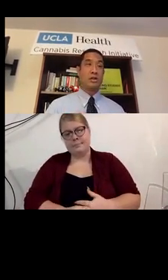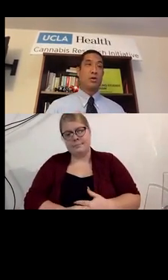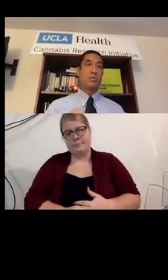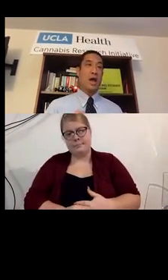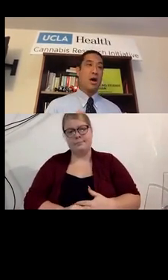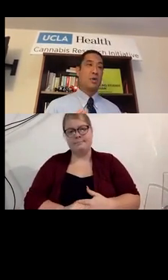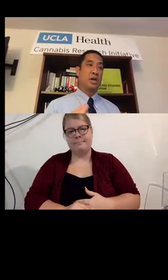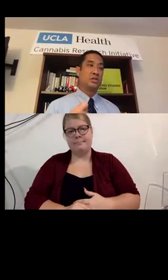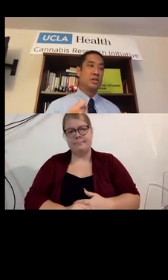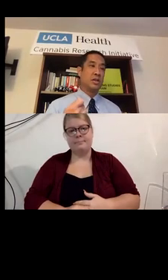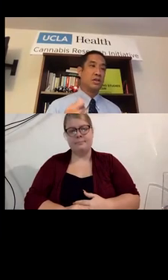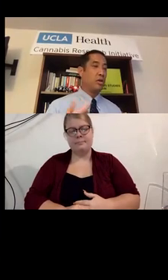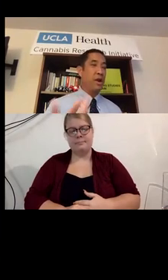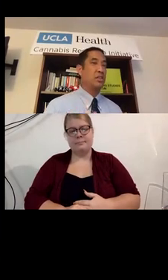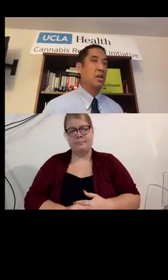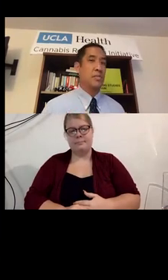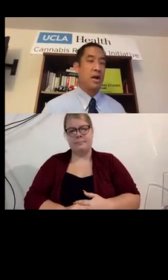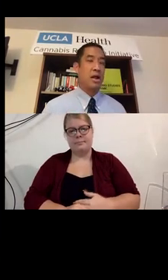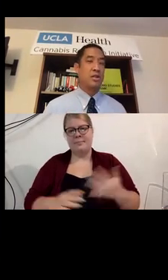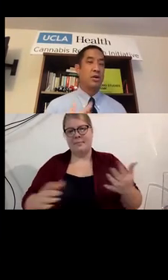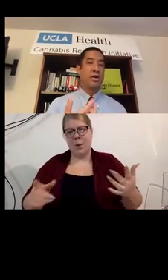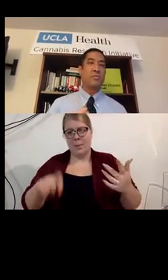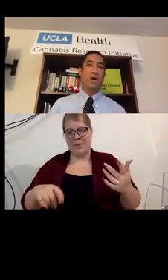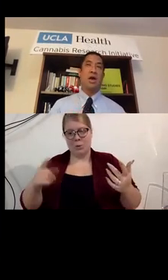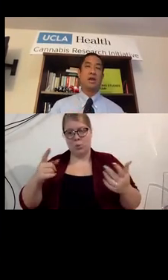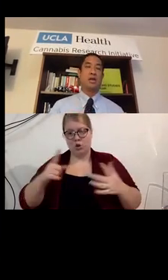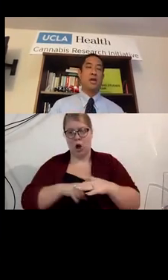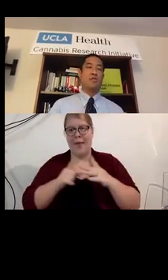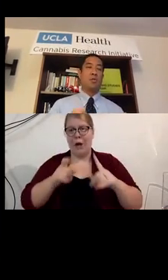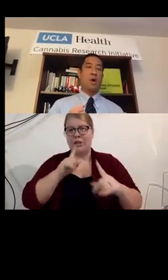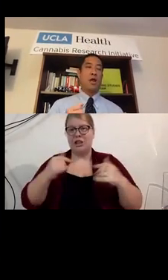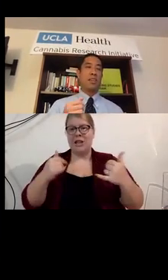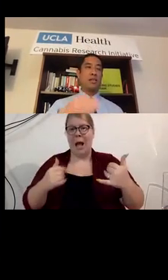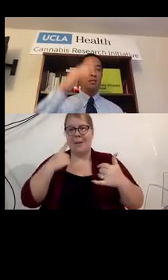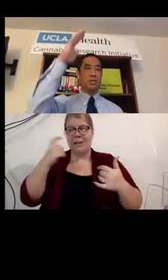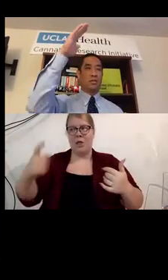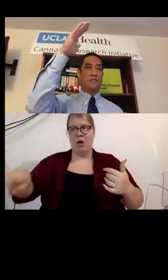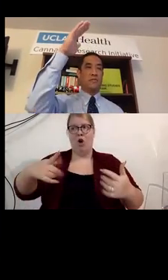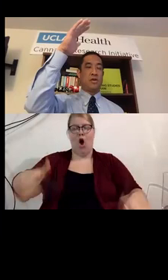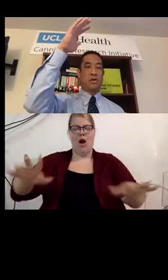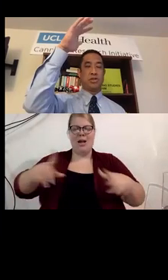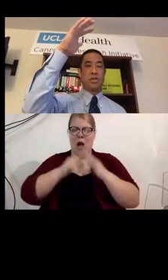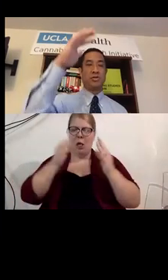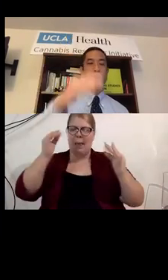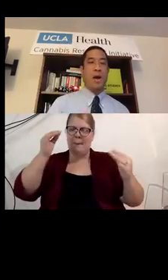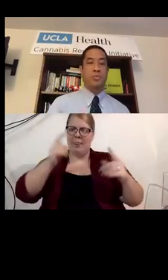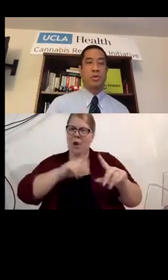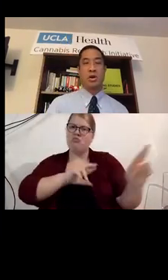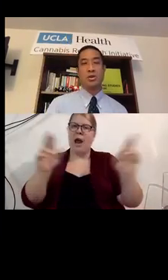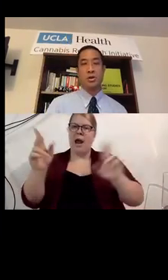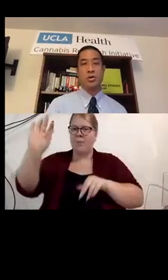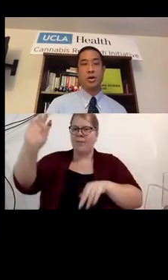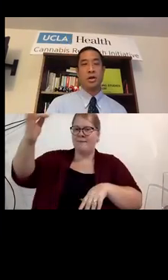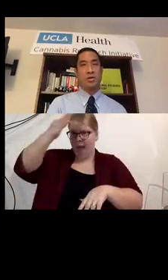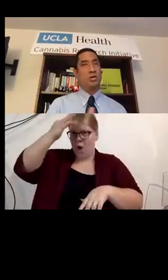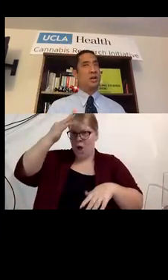get to know them now, because they're already thinking about it and they're already planning for when the federal shield drops, what they're going